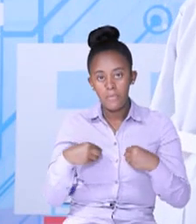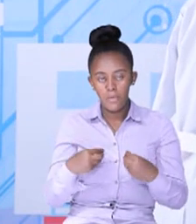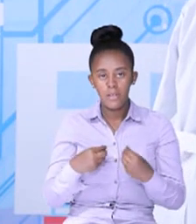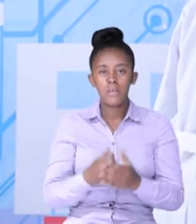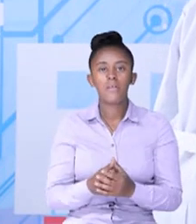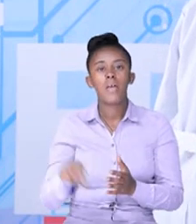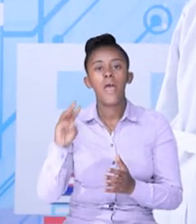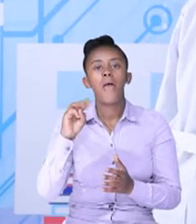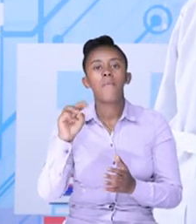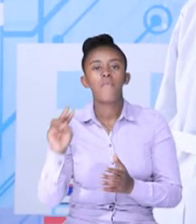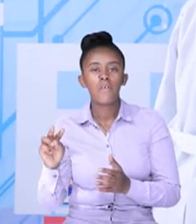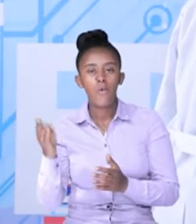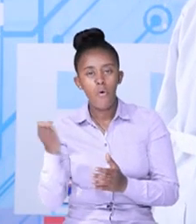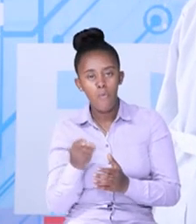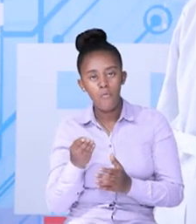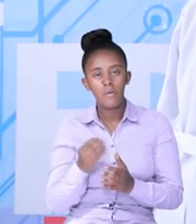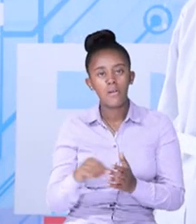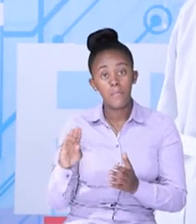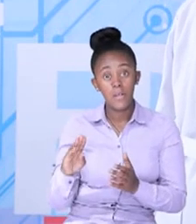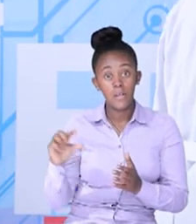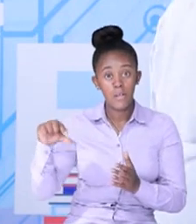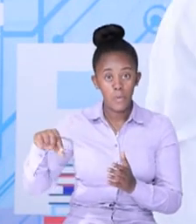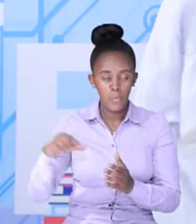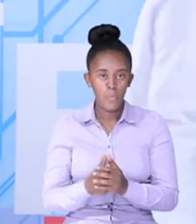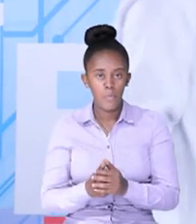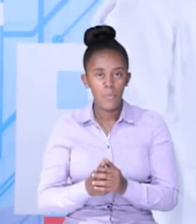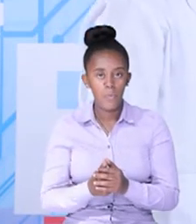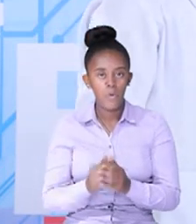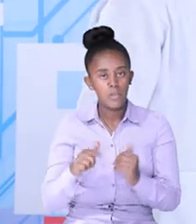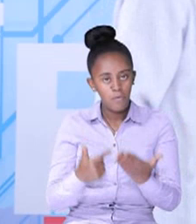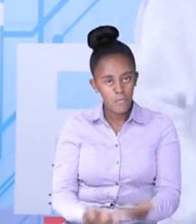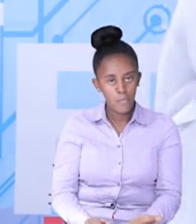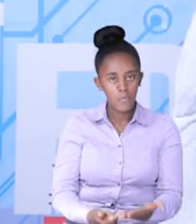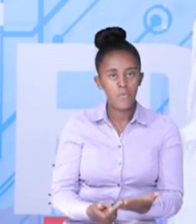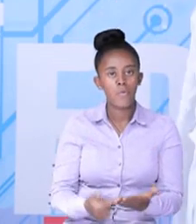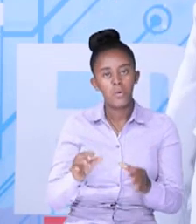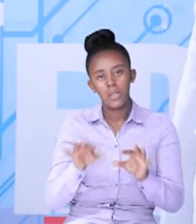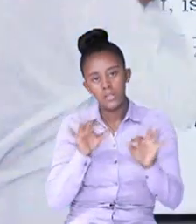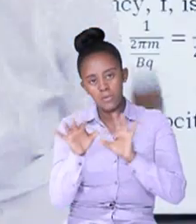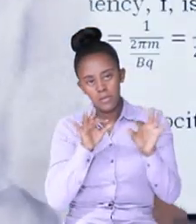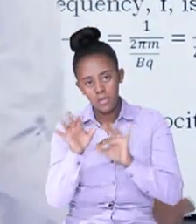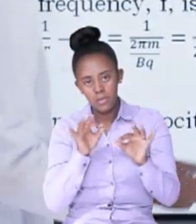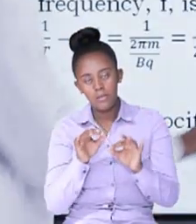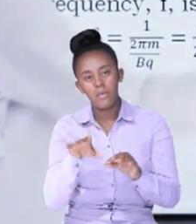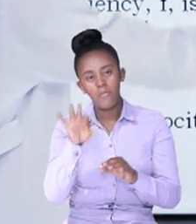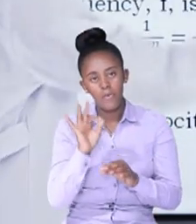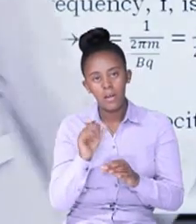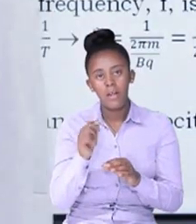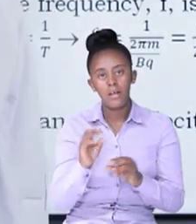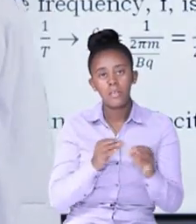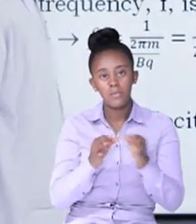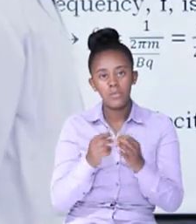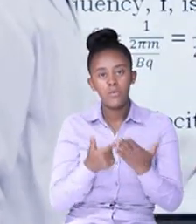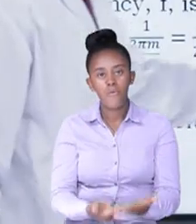as mv over bq. Therefore, we can substitute here and find an